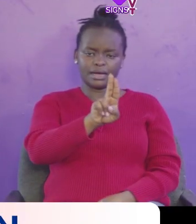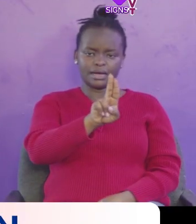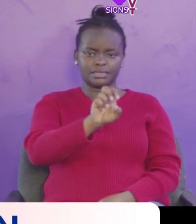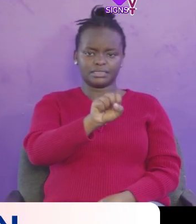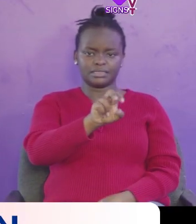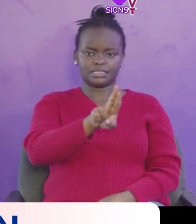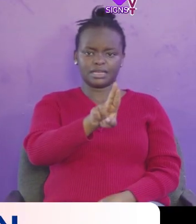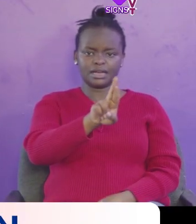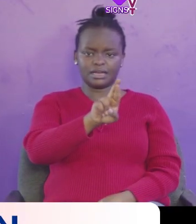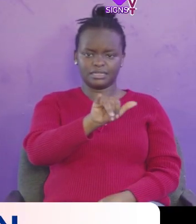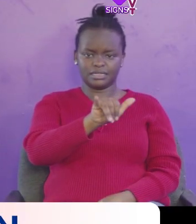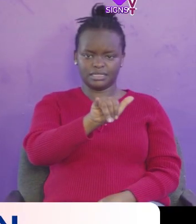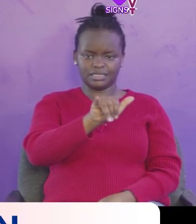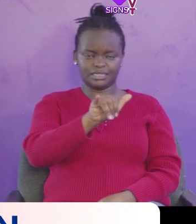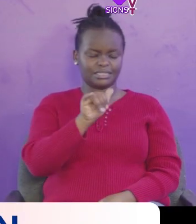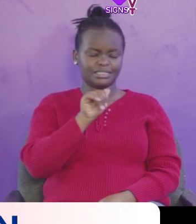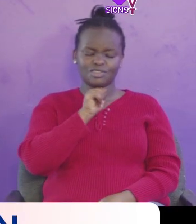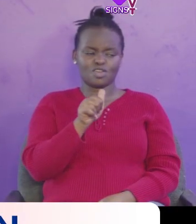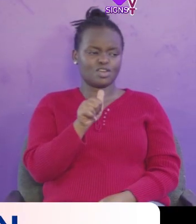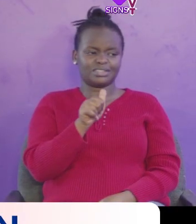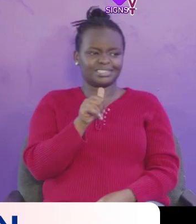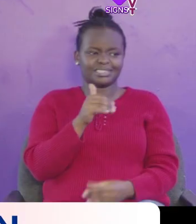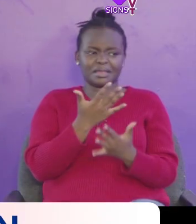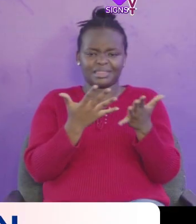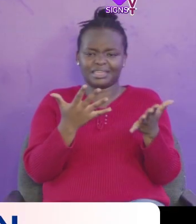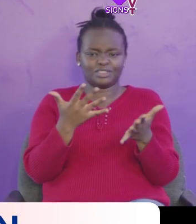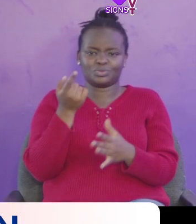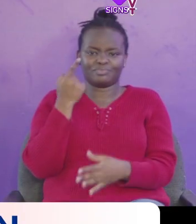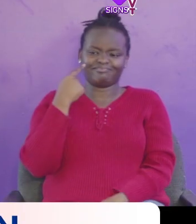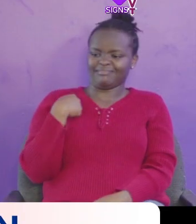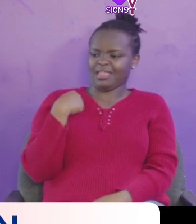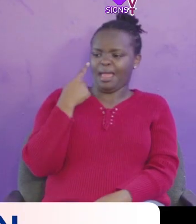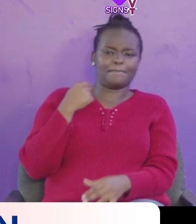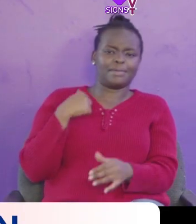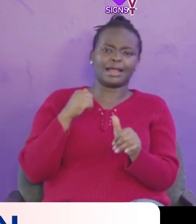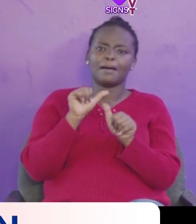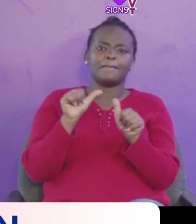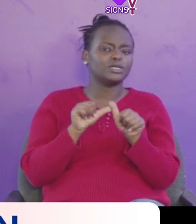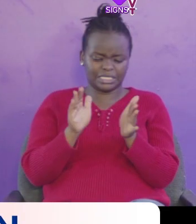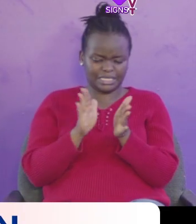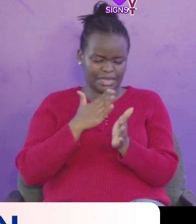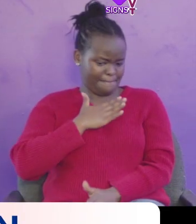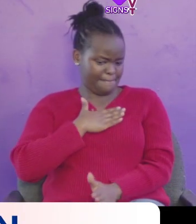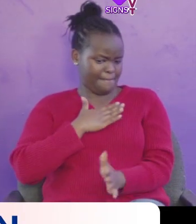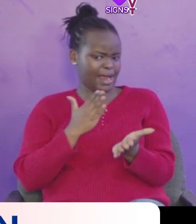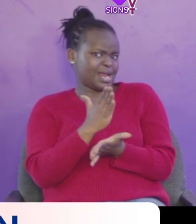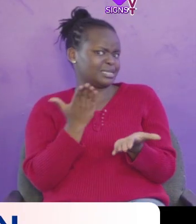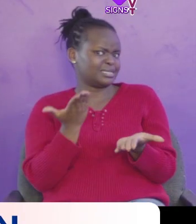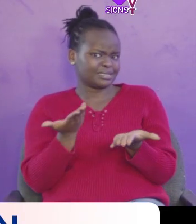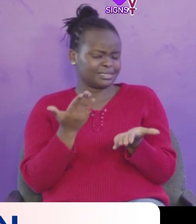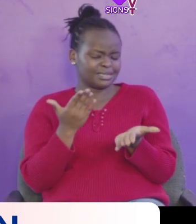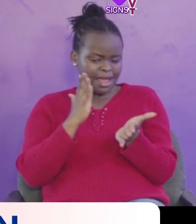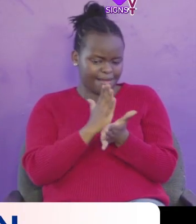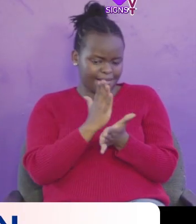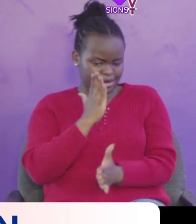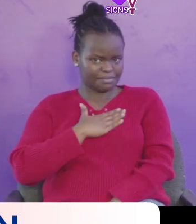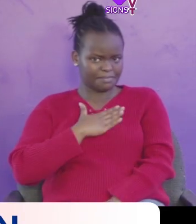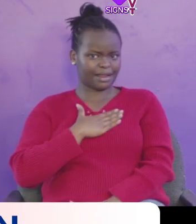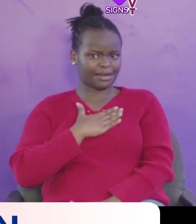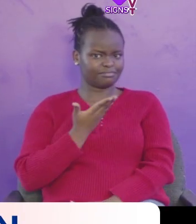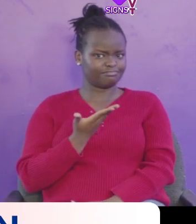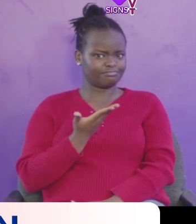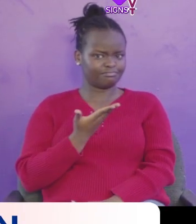A bursary is not something to bargain. It's my right. It's not development. It's a right. It's a right